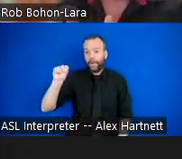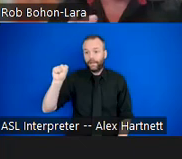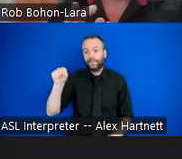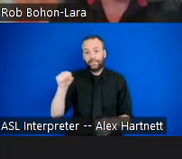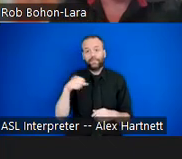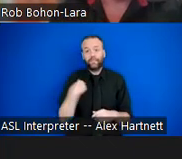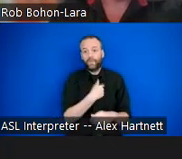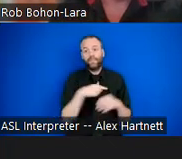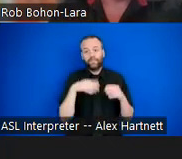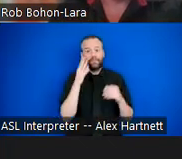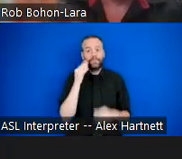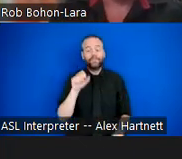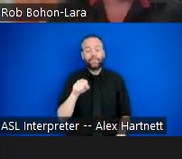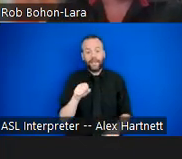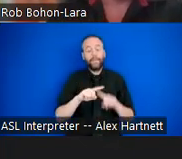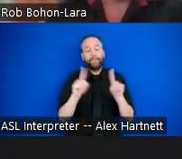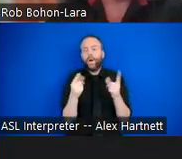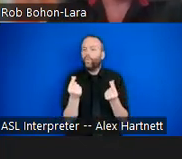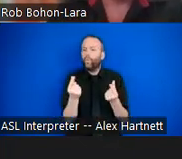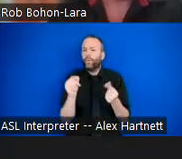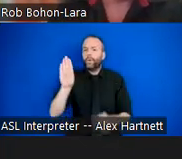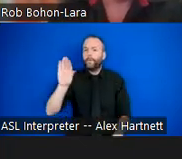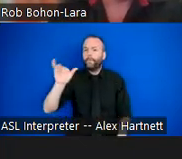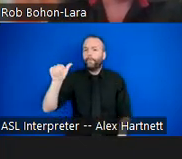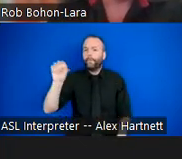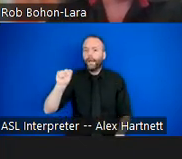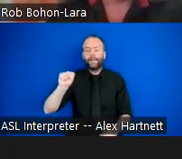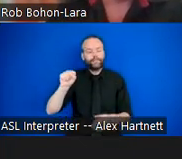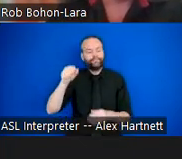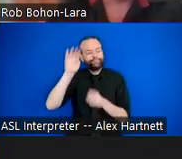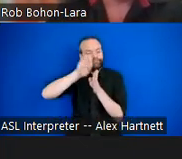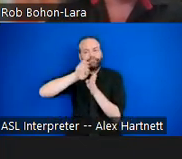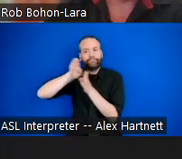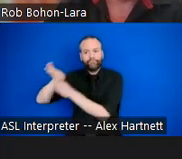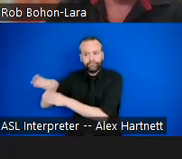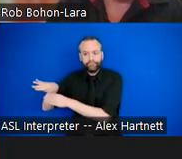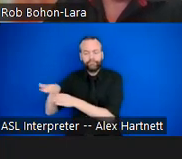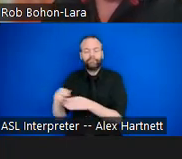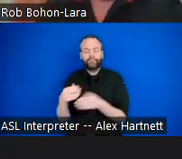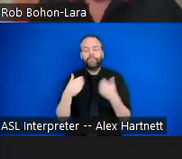to put those biases aside and to be open-hearted as well as open-minded. Thank you.